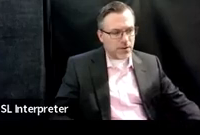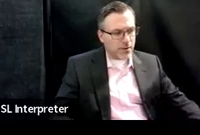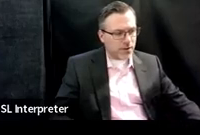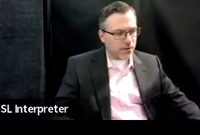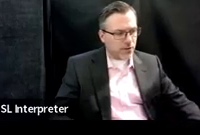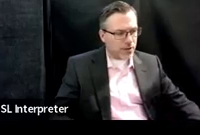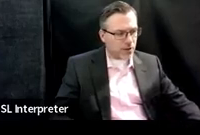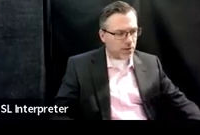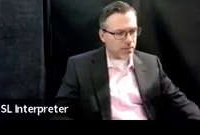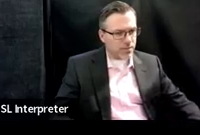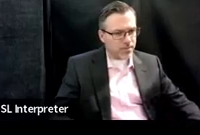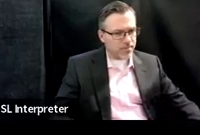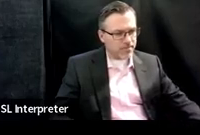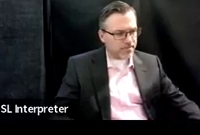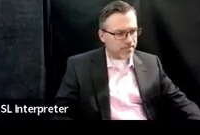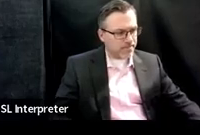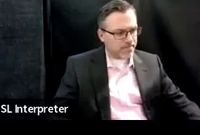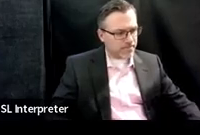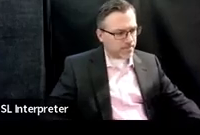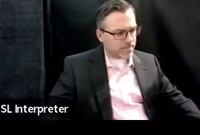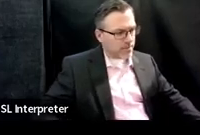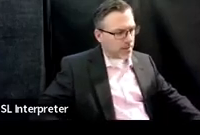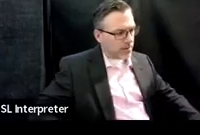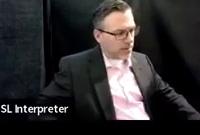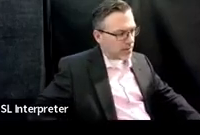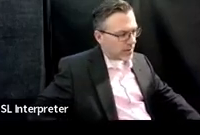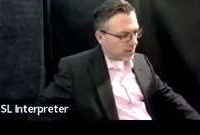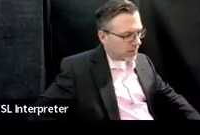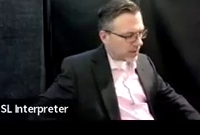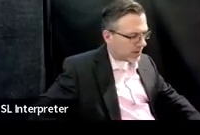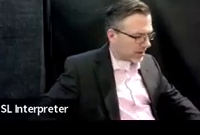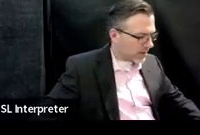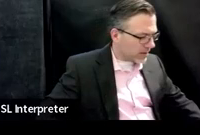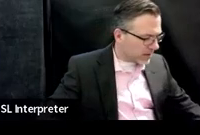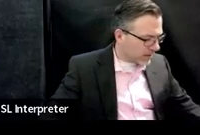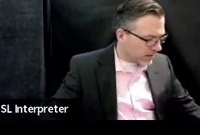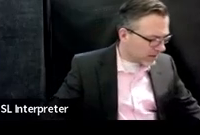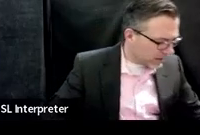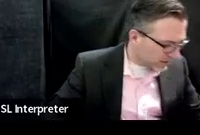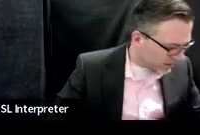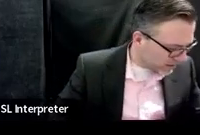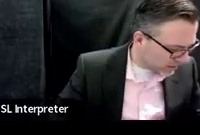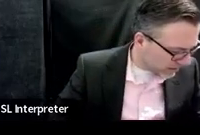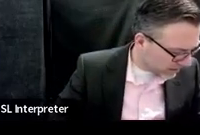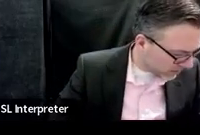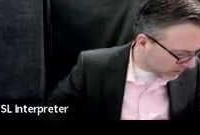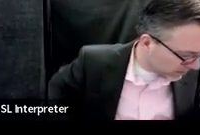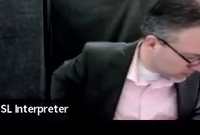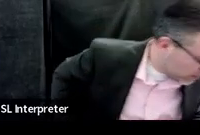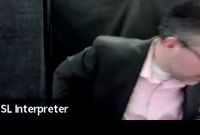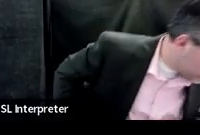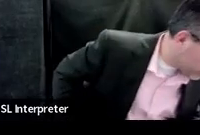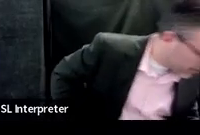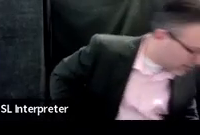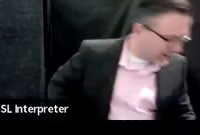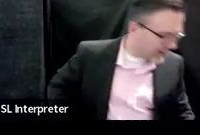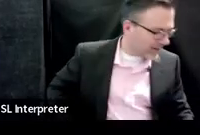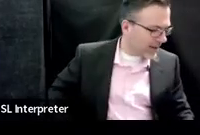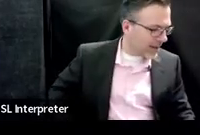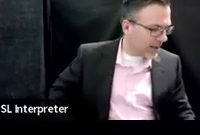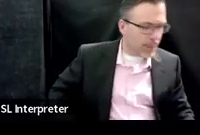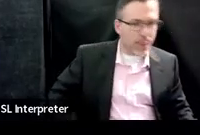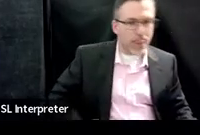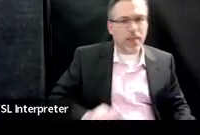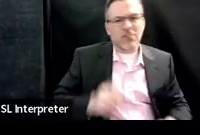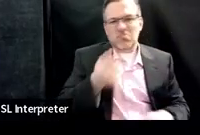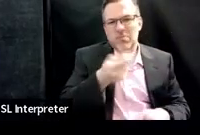All right. So we're going to move on. We just have a few more things. Okay. So we're going to talk about the Andrew F. case.